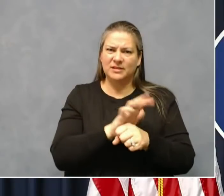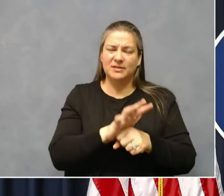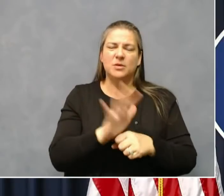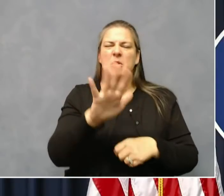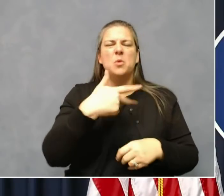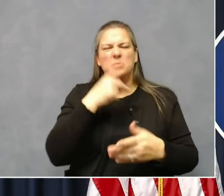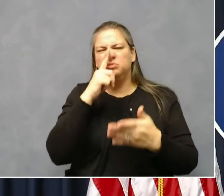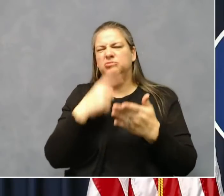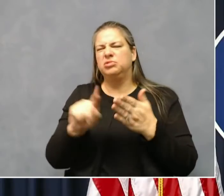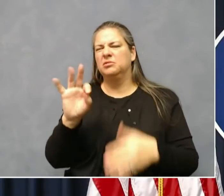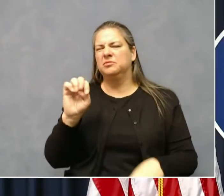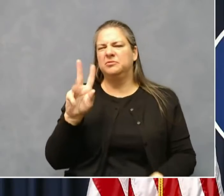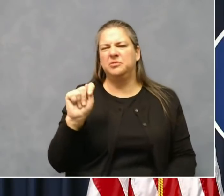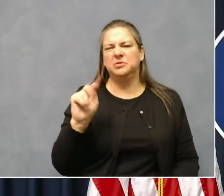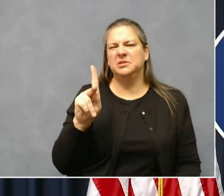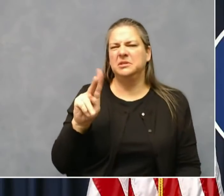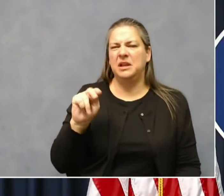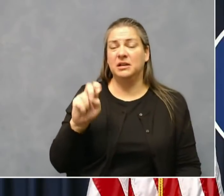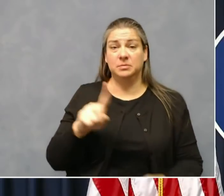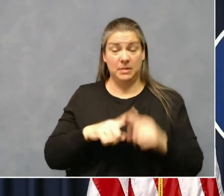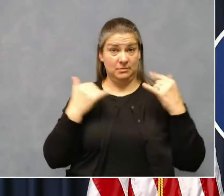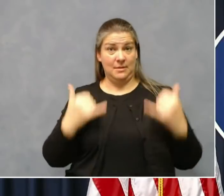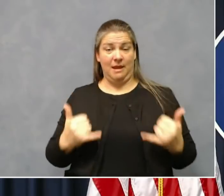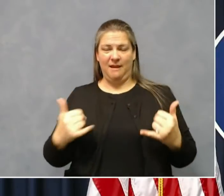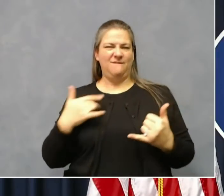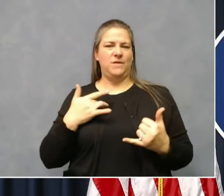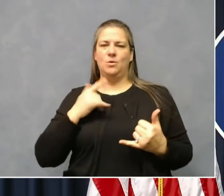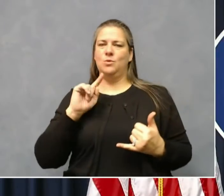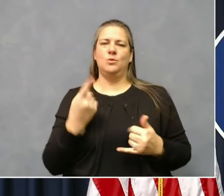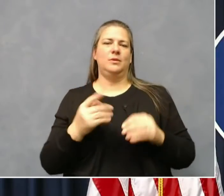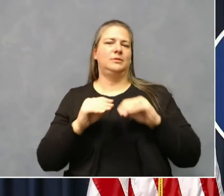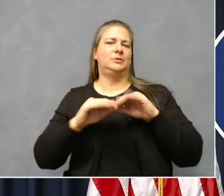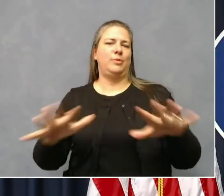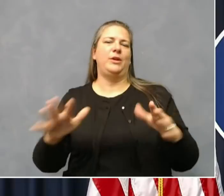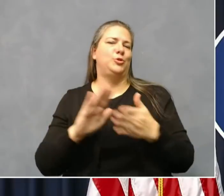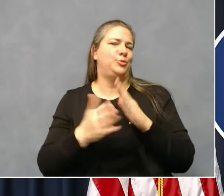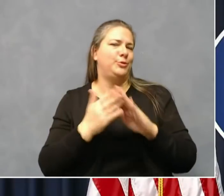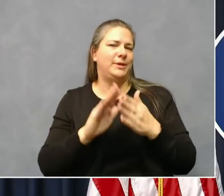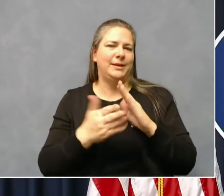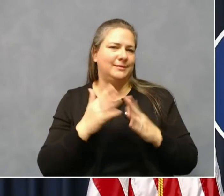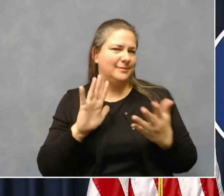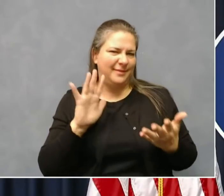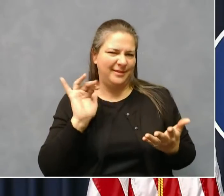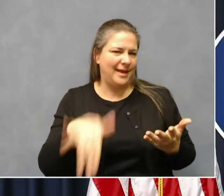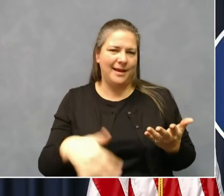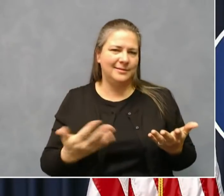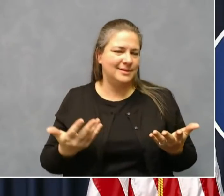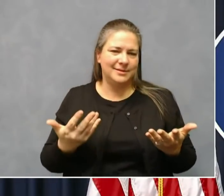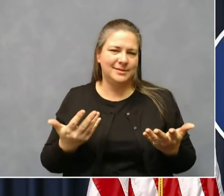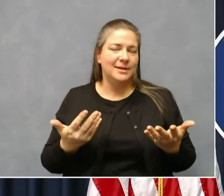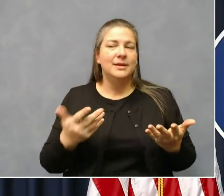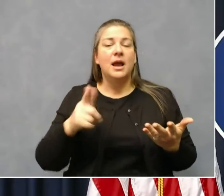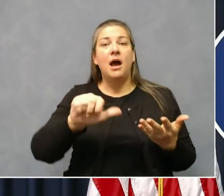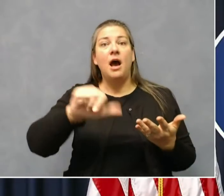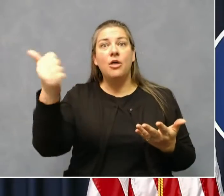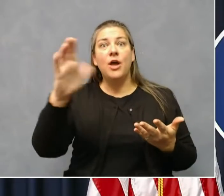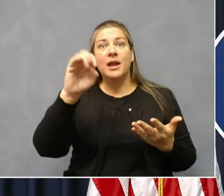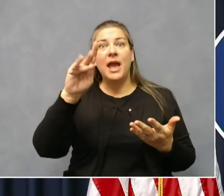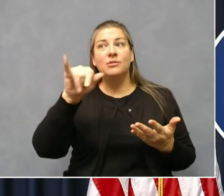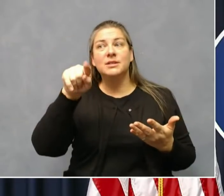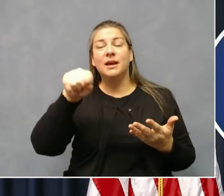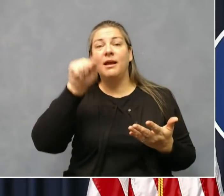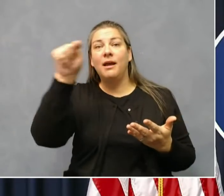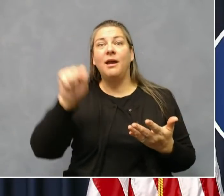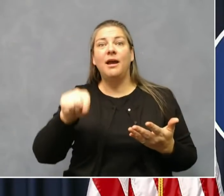right now we believe that this is just community spread that is that bad, even in some other counties that we mentioned, where the